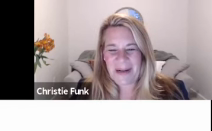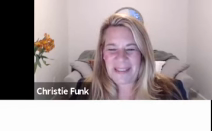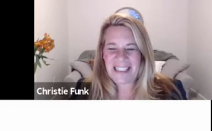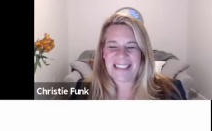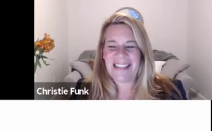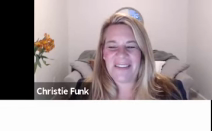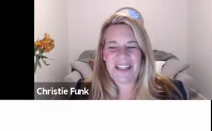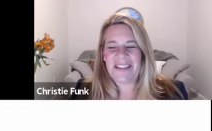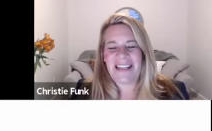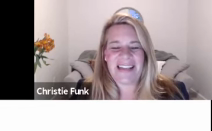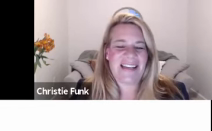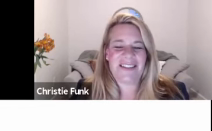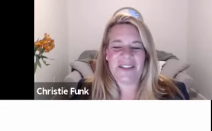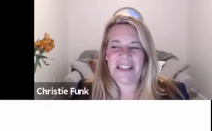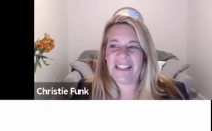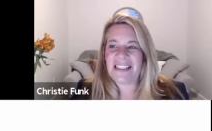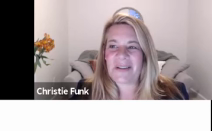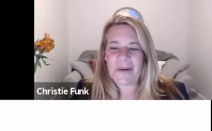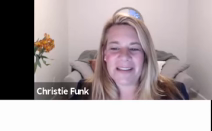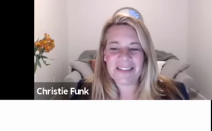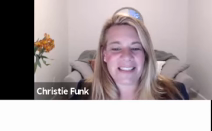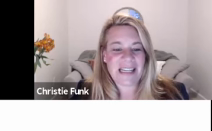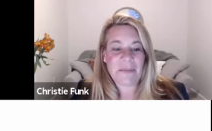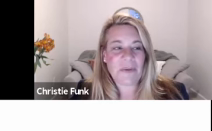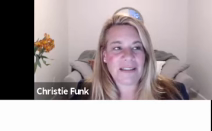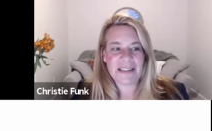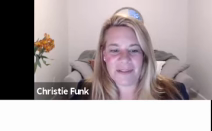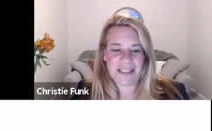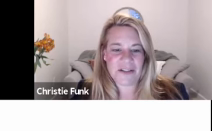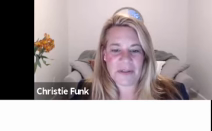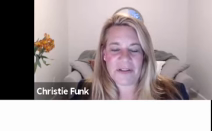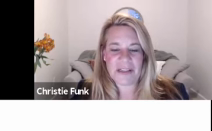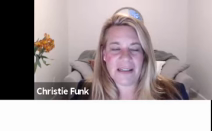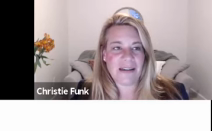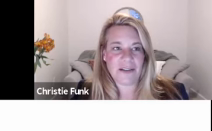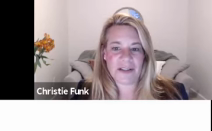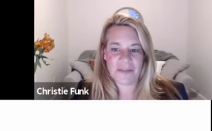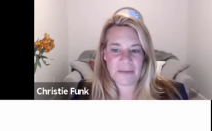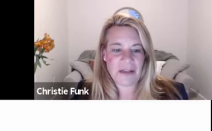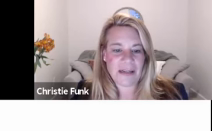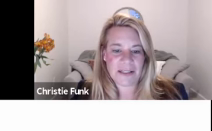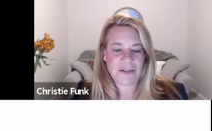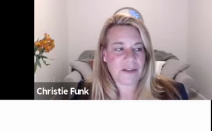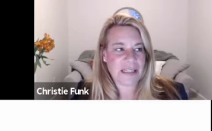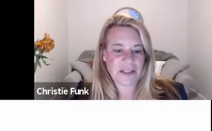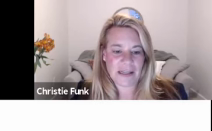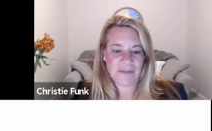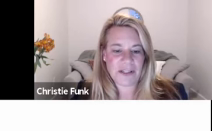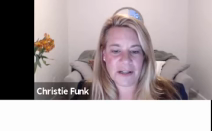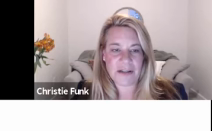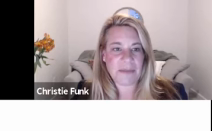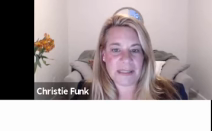Peter Odegbami is an innovator dedicated to achieving his goal of sustainable wealth redistribution in underserved communities through